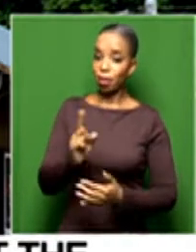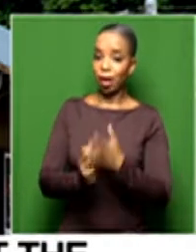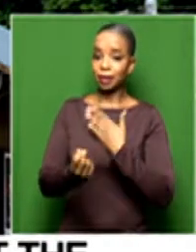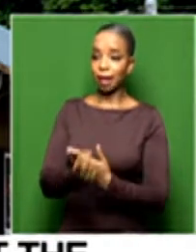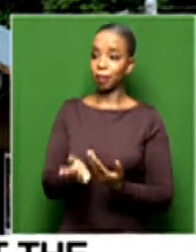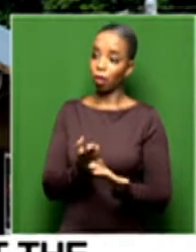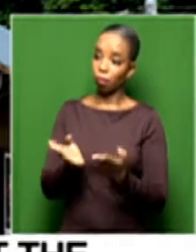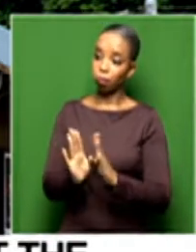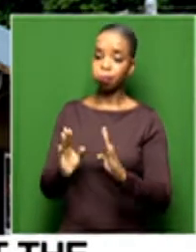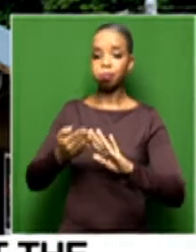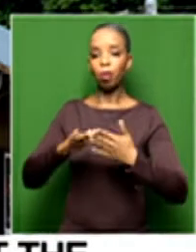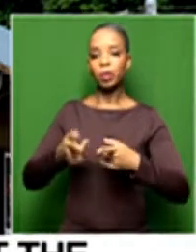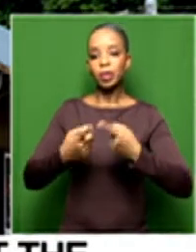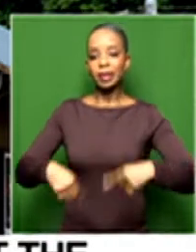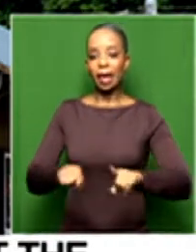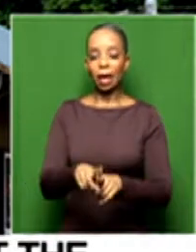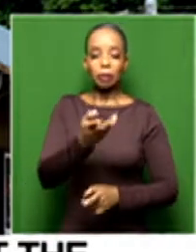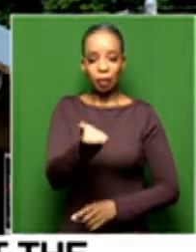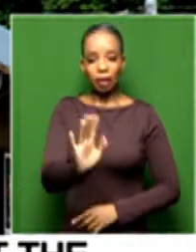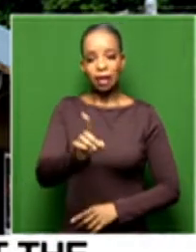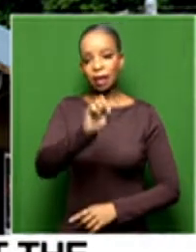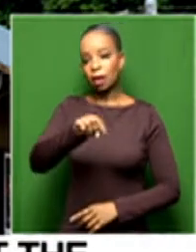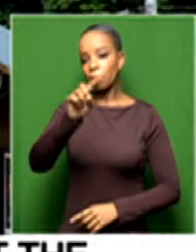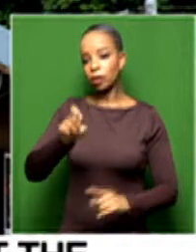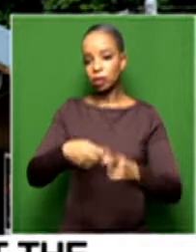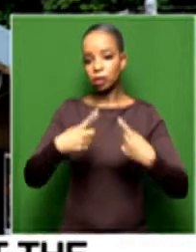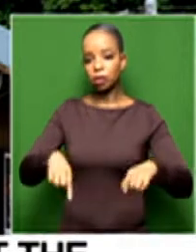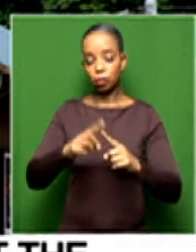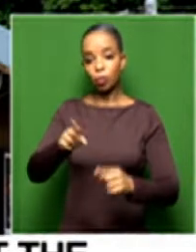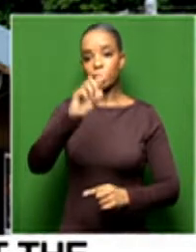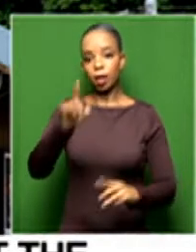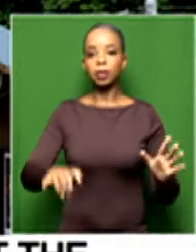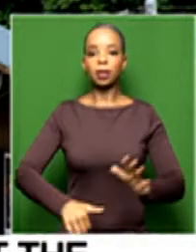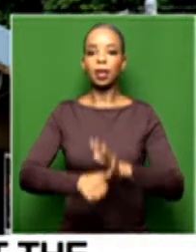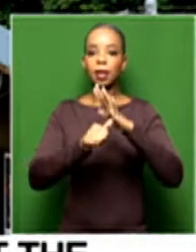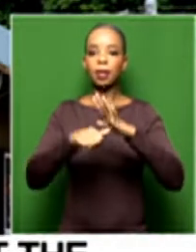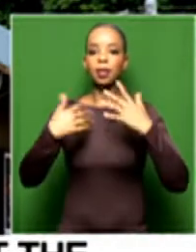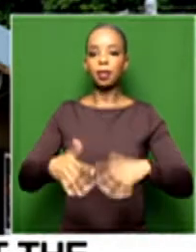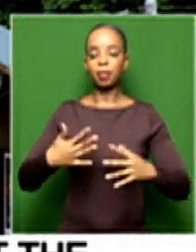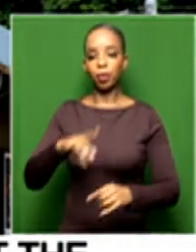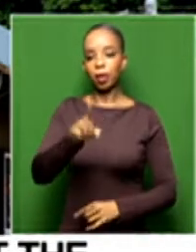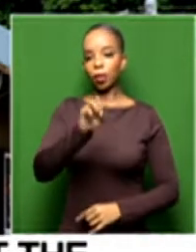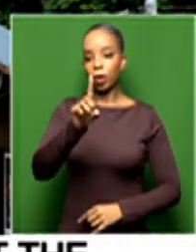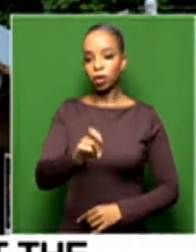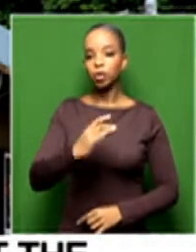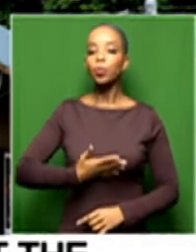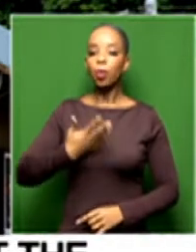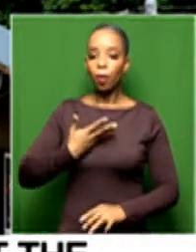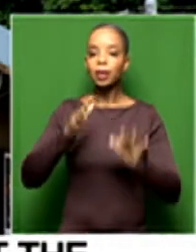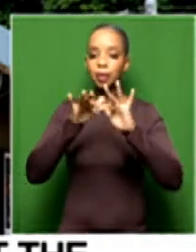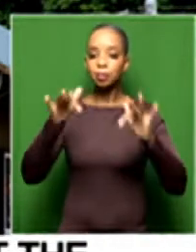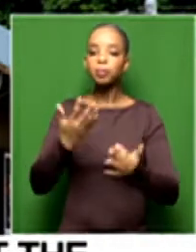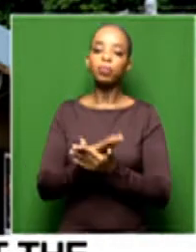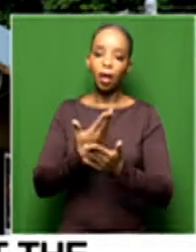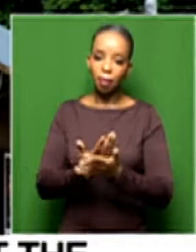So these bodies of work actually ask very pertinent and very important questions. And we want the audience to be able to engage with us